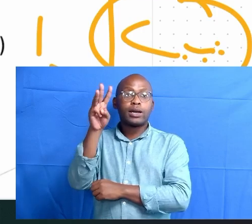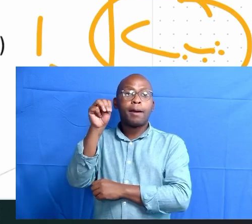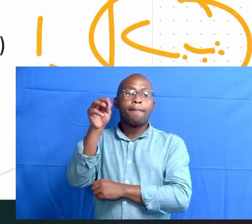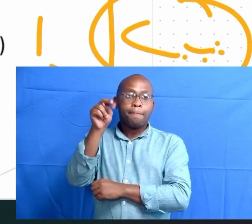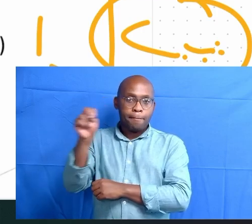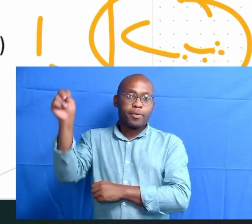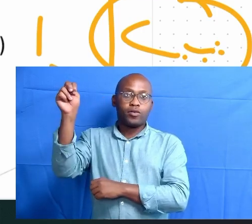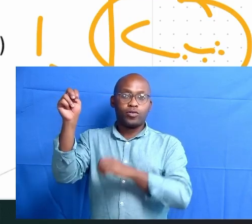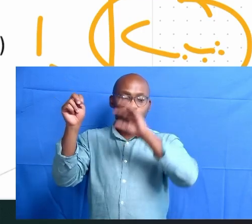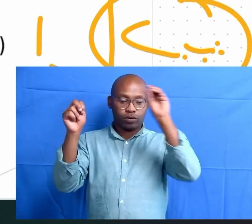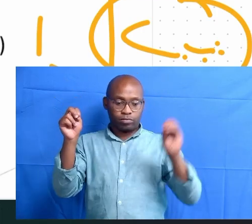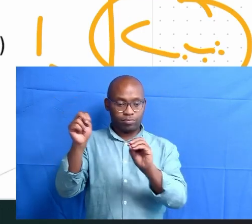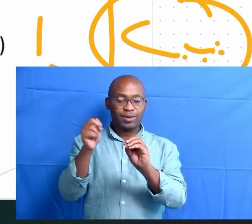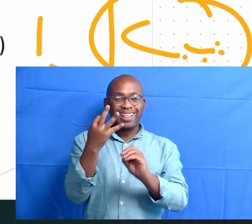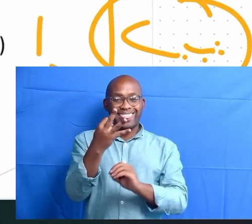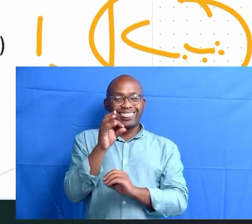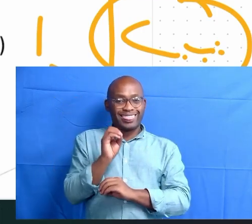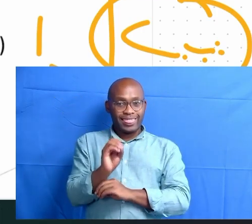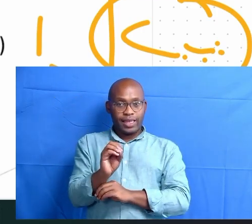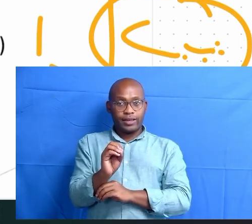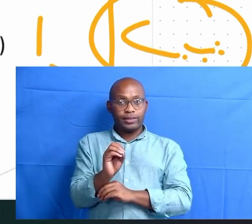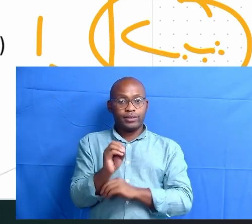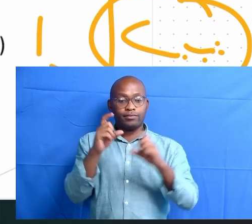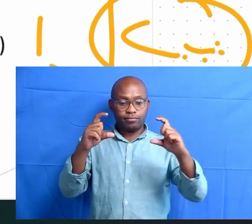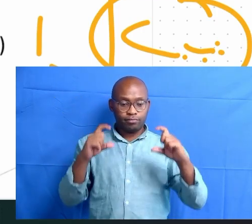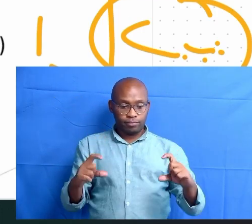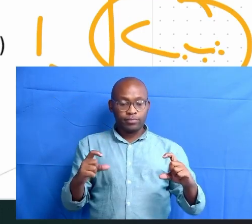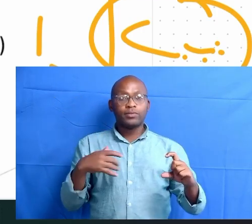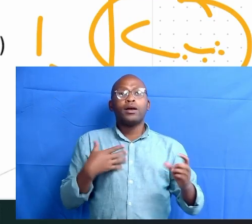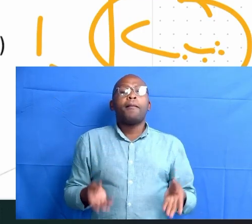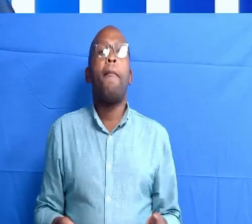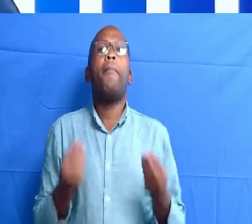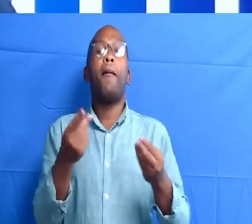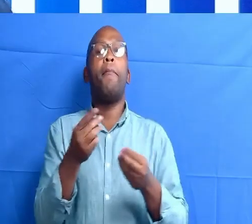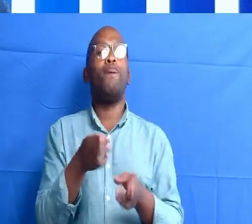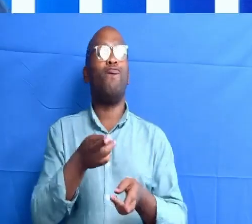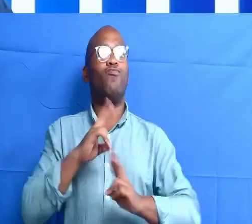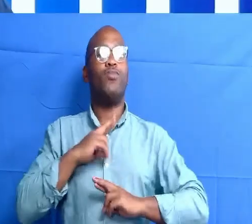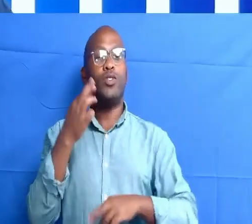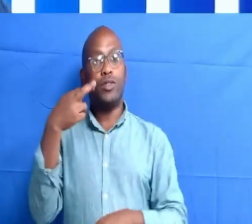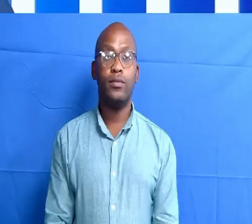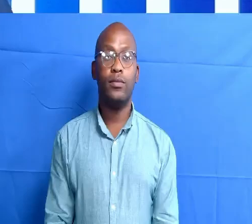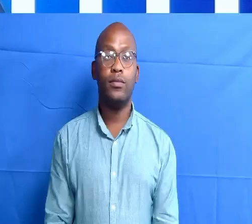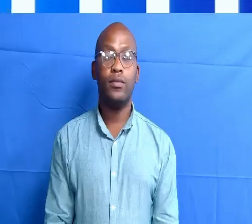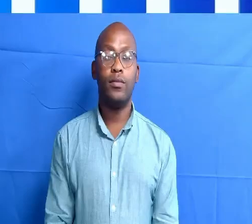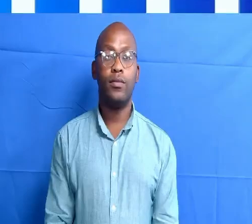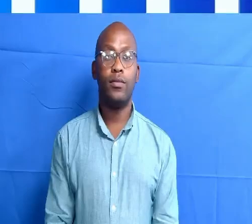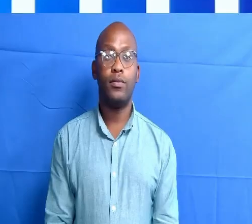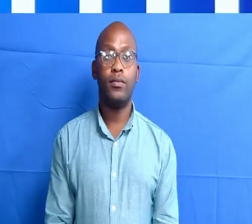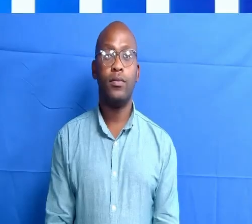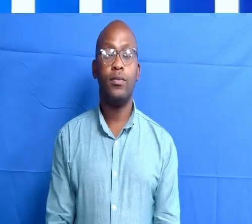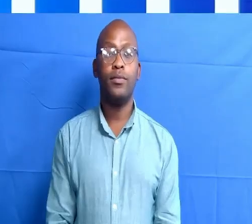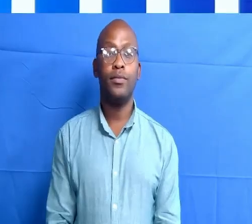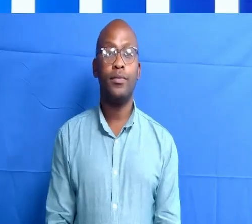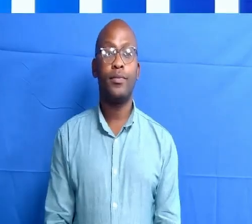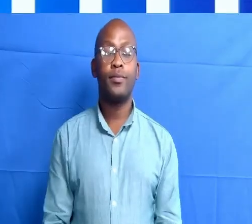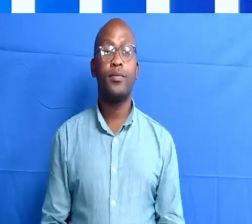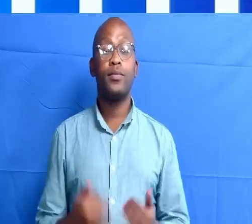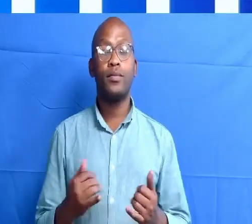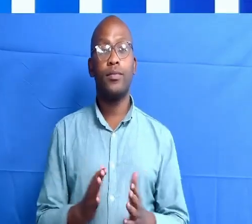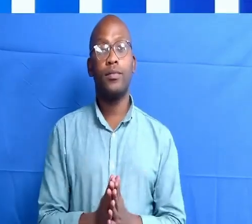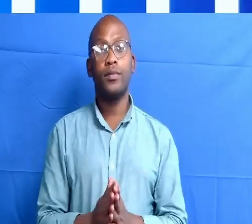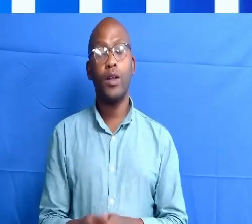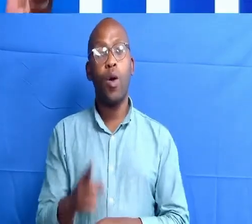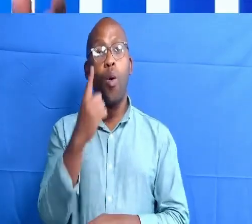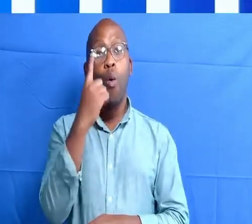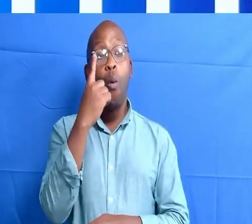30. Then I'll get 1 as to the scale factor that is being needed to us. All right, we are finished. You say the right one